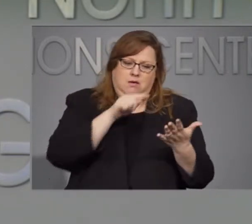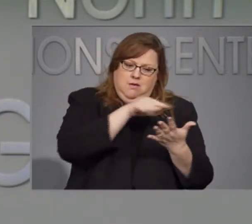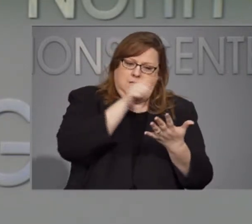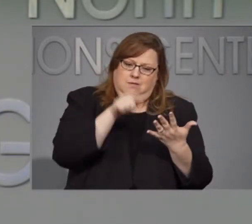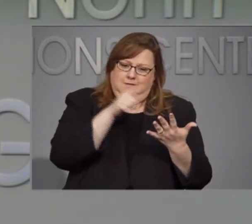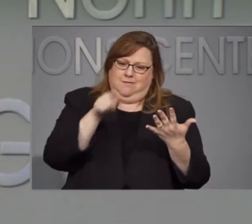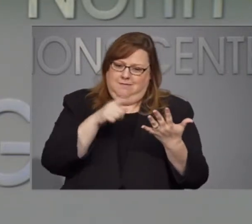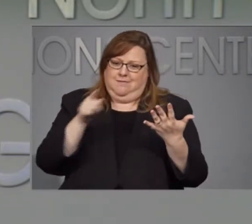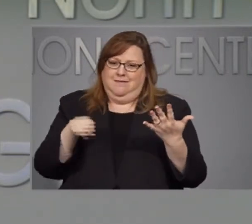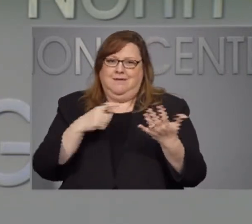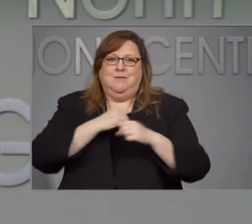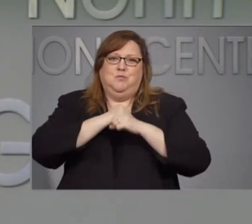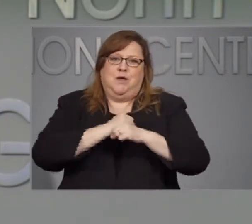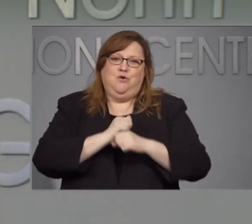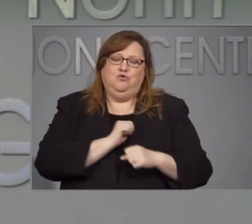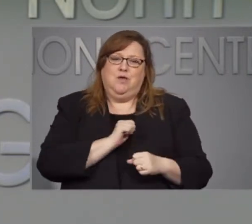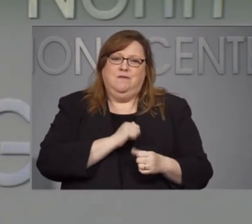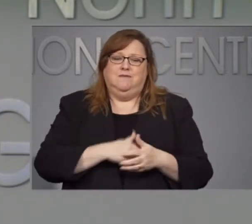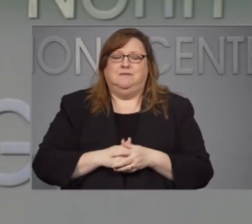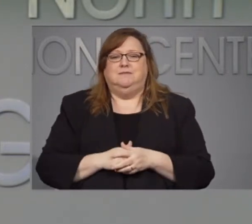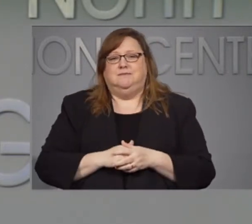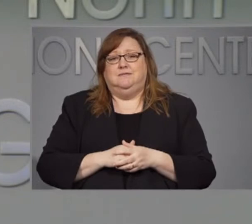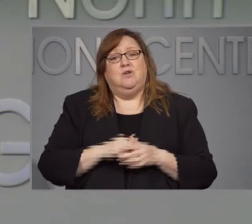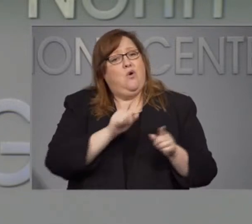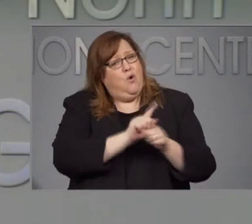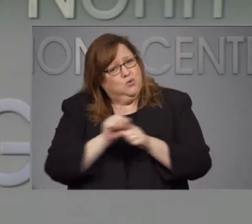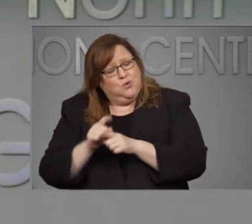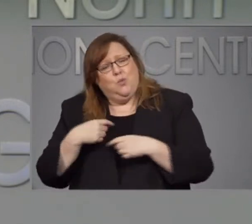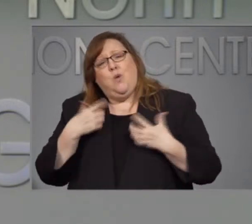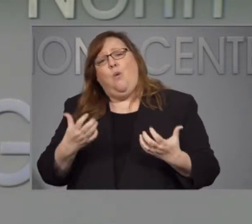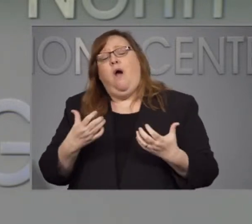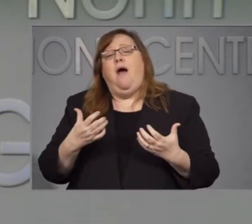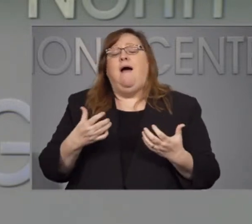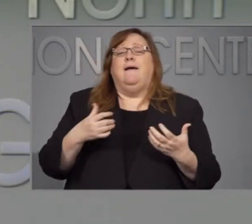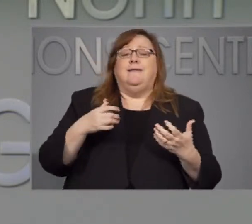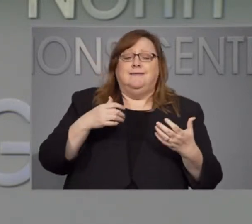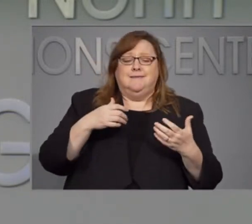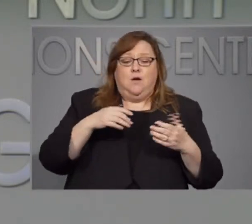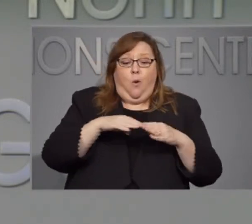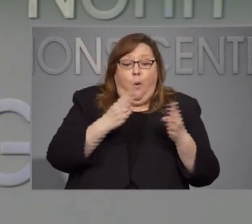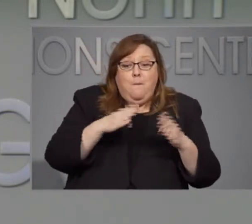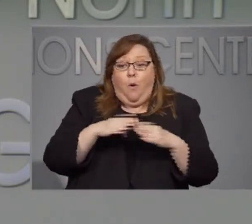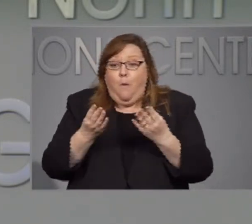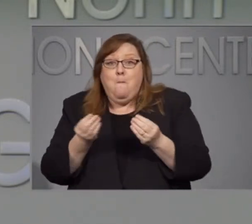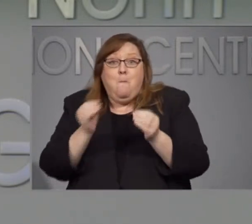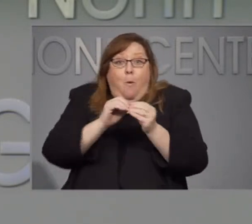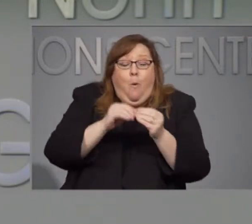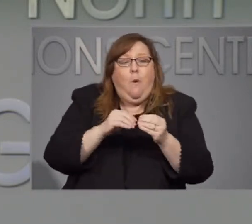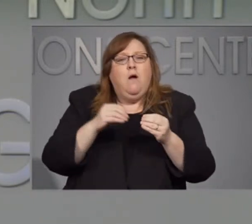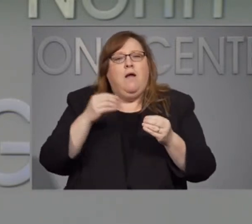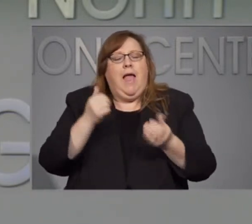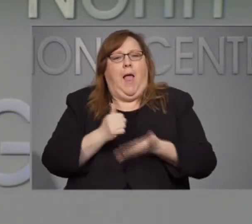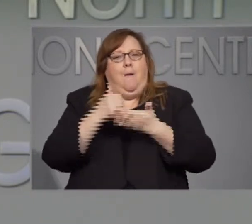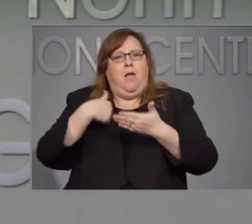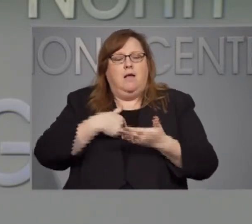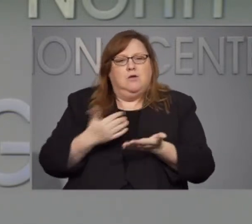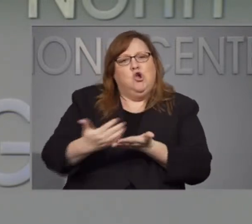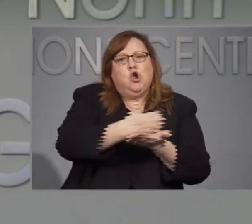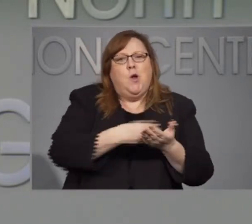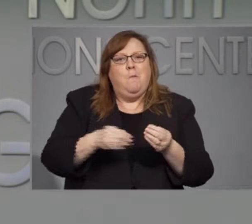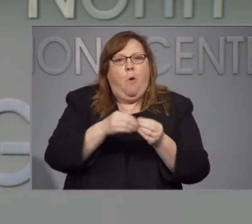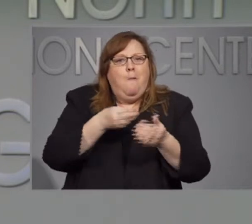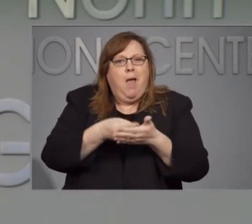ease restrictions to reignite the economy, but we're not going to do that until our trends and indicators tell us